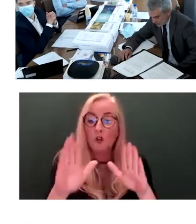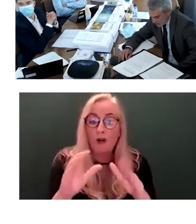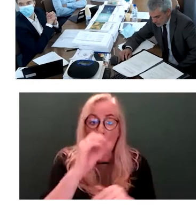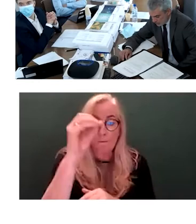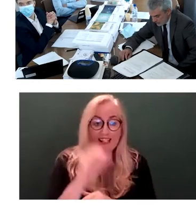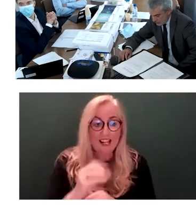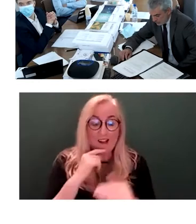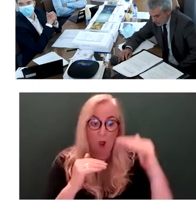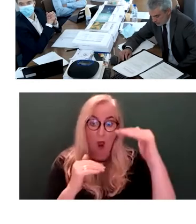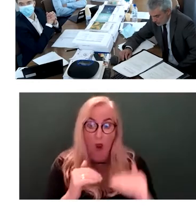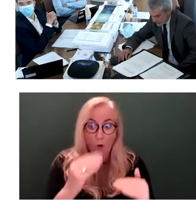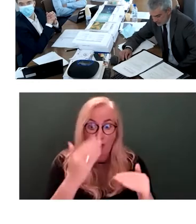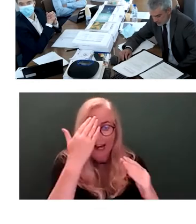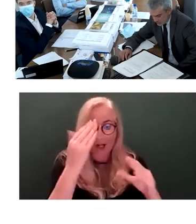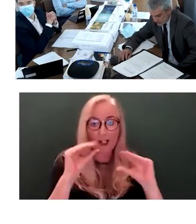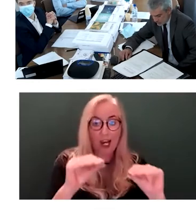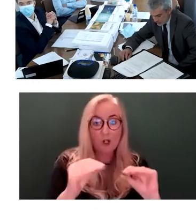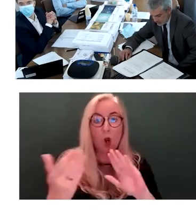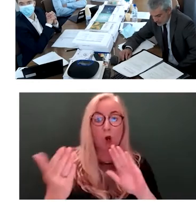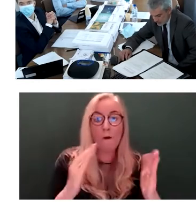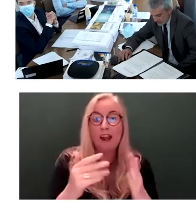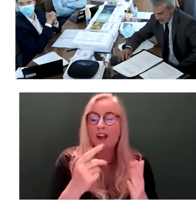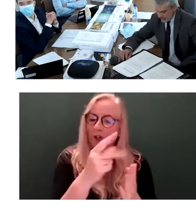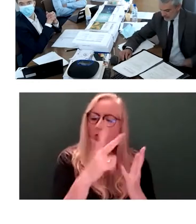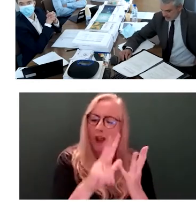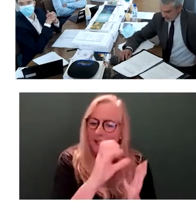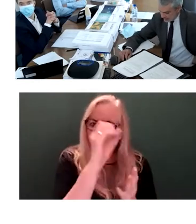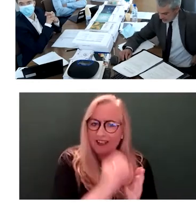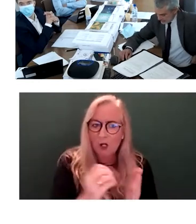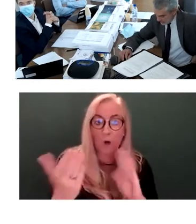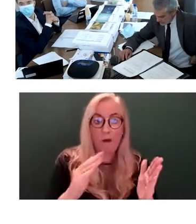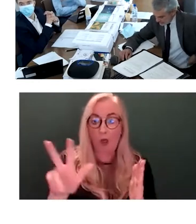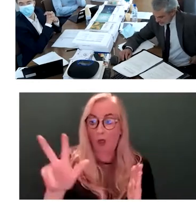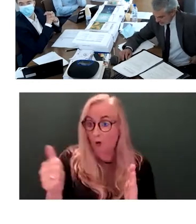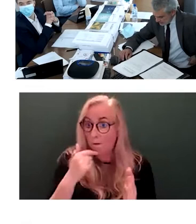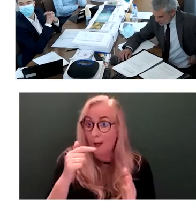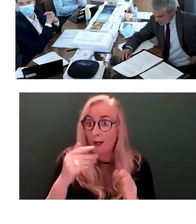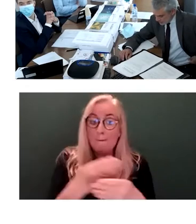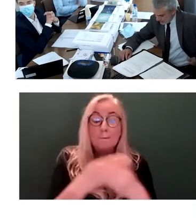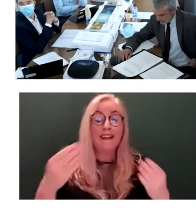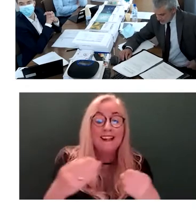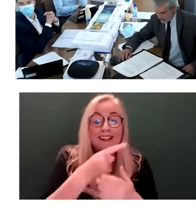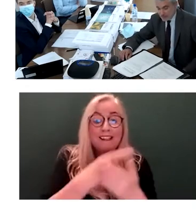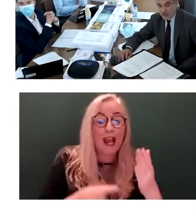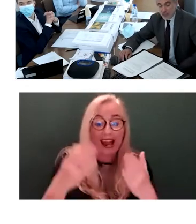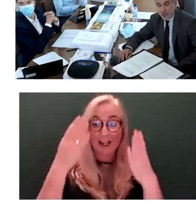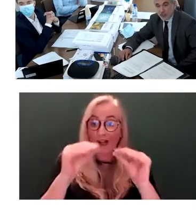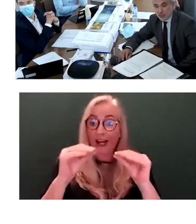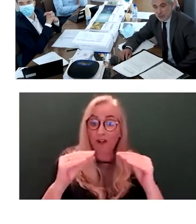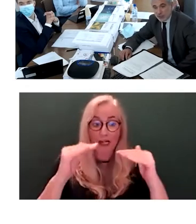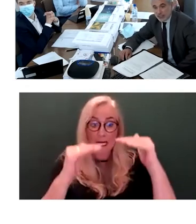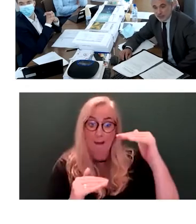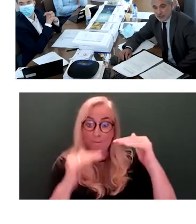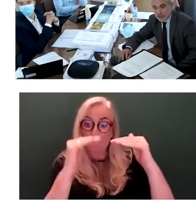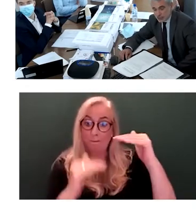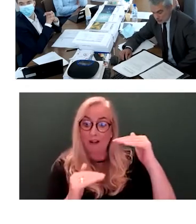low education compared to 31% across the OECD. And in Ireland, the largest disability education gap exists compared